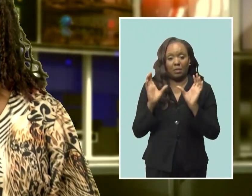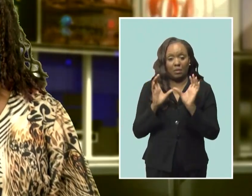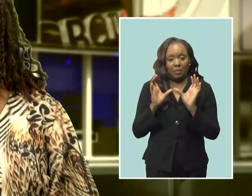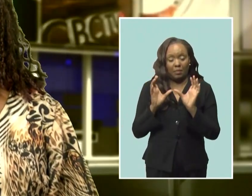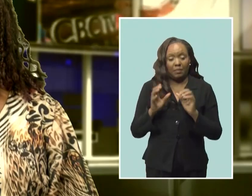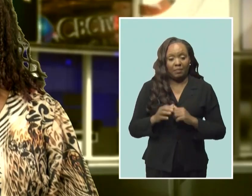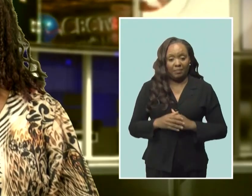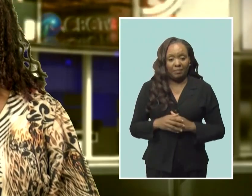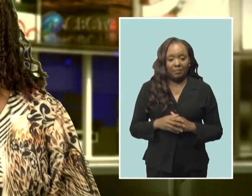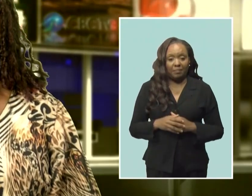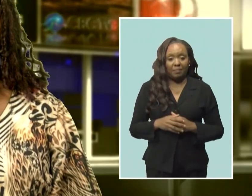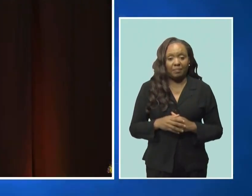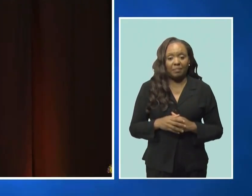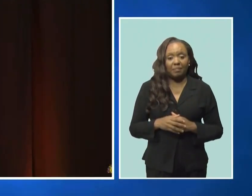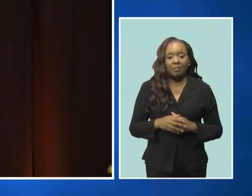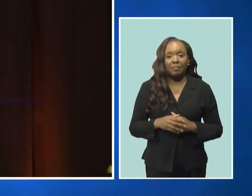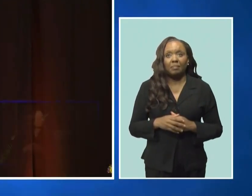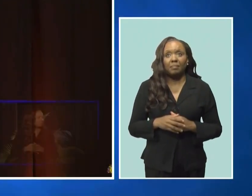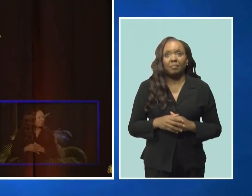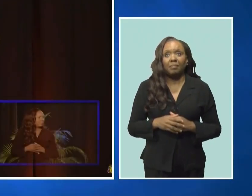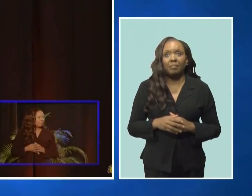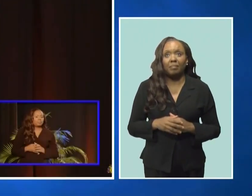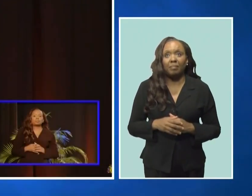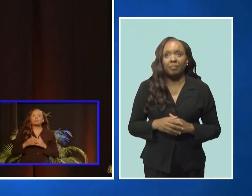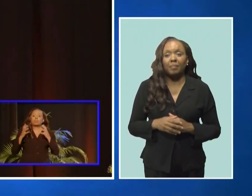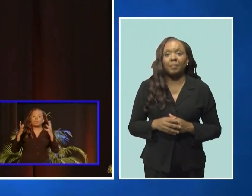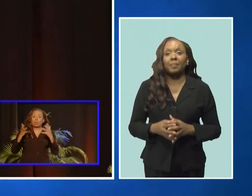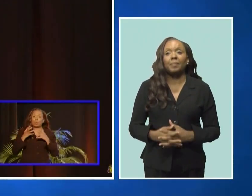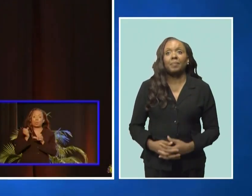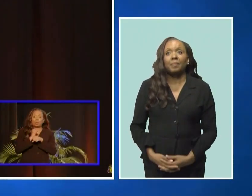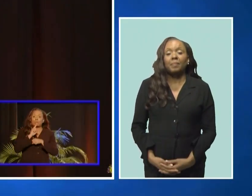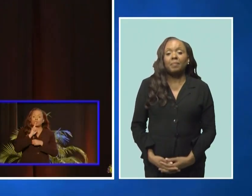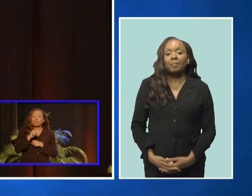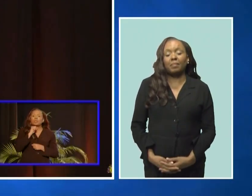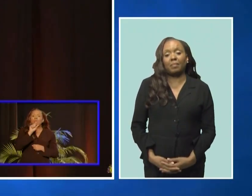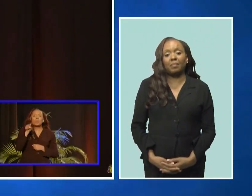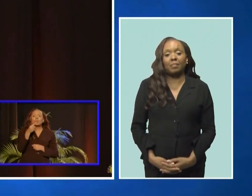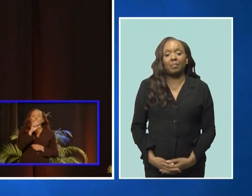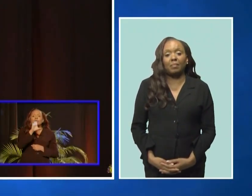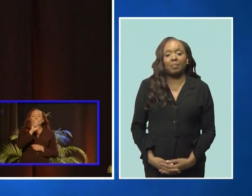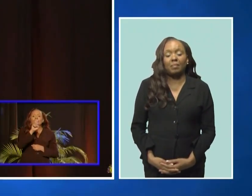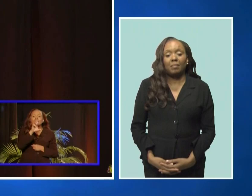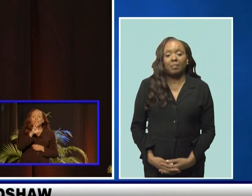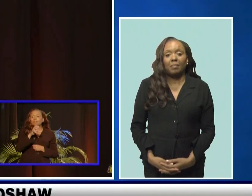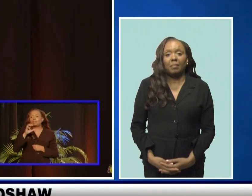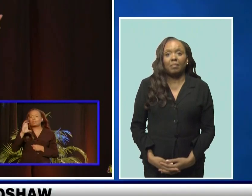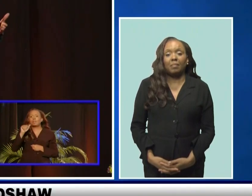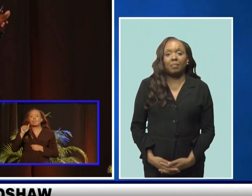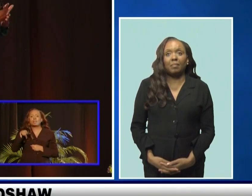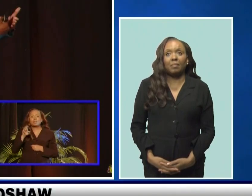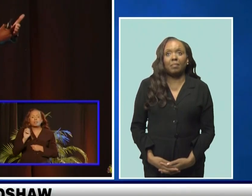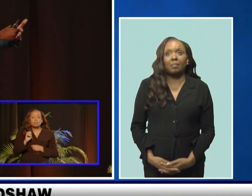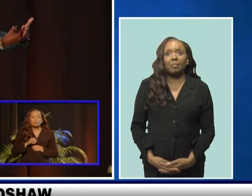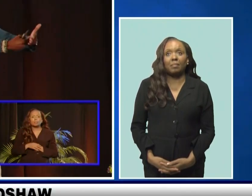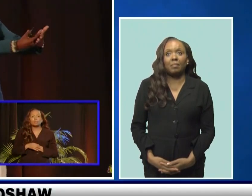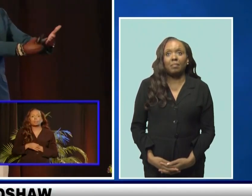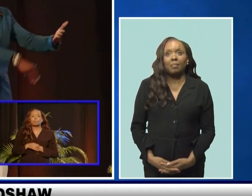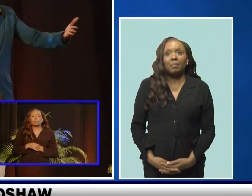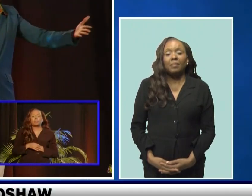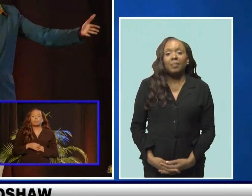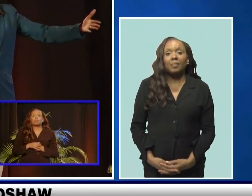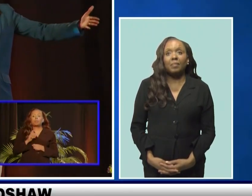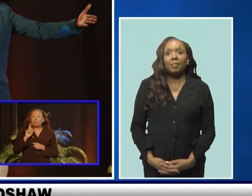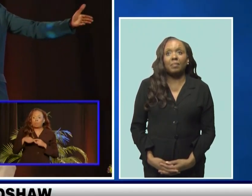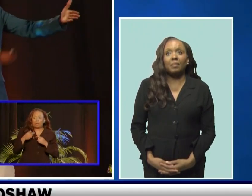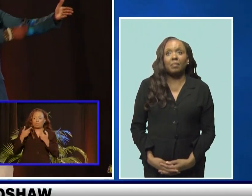certification. We want to make sure that at the end of the day, they have a piece of paper